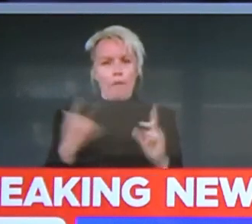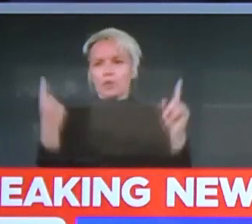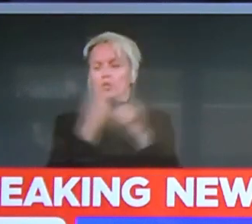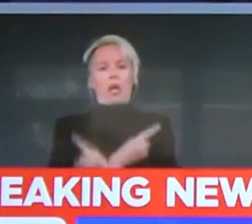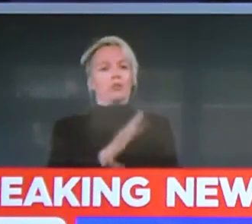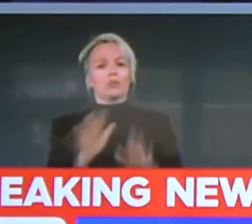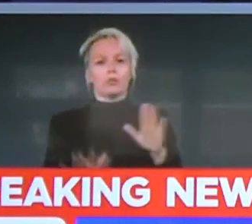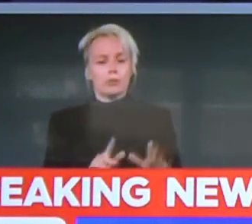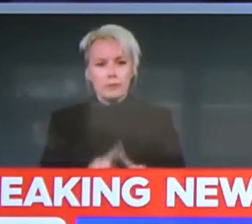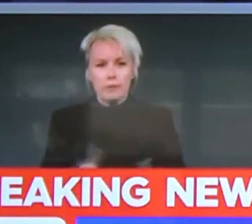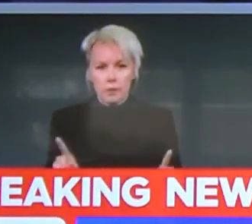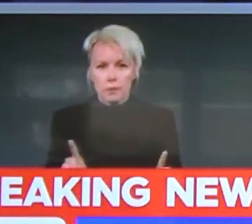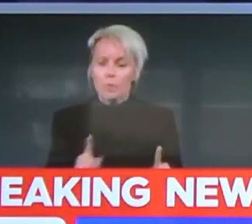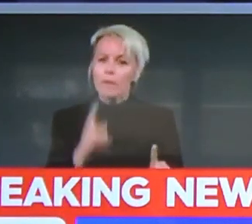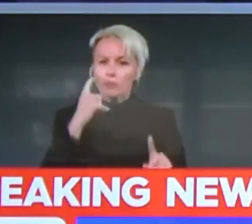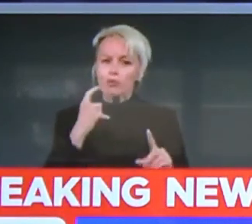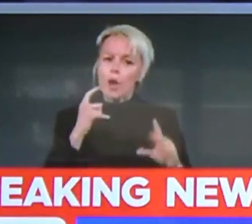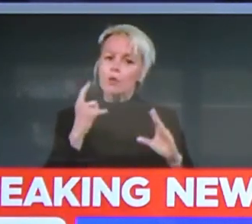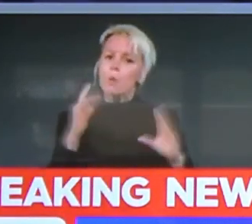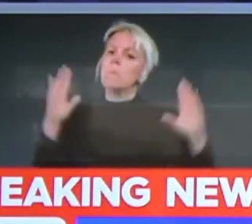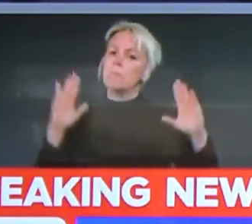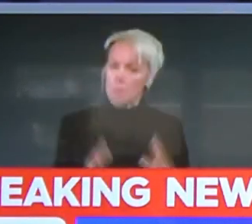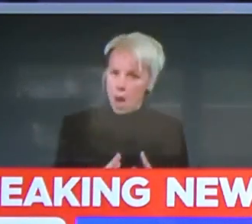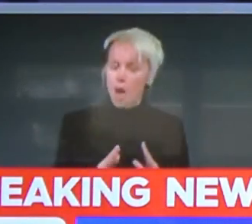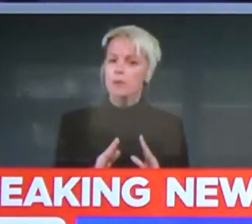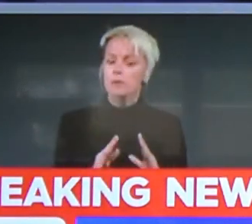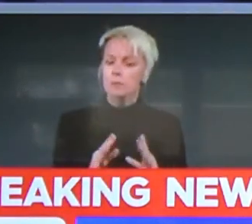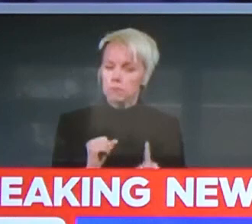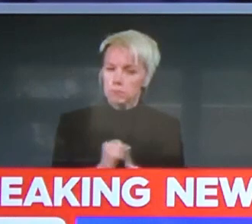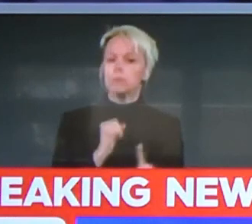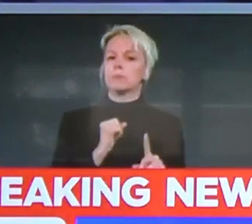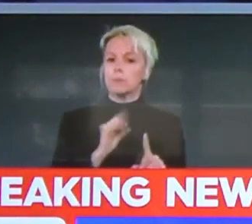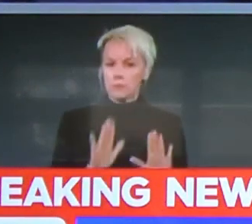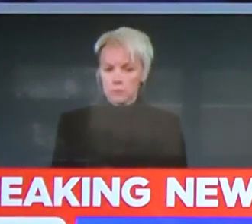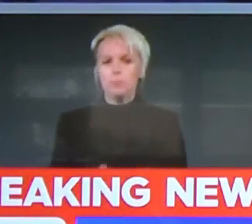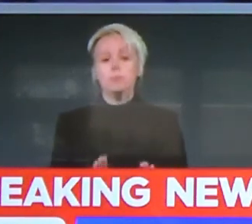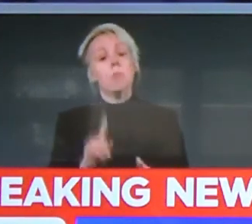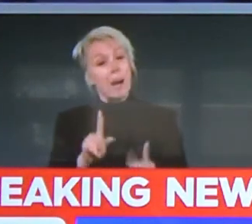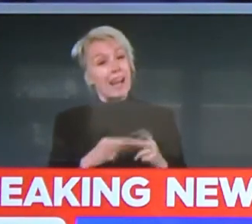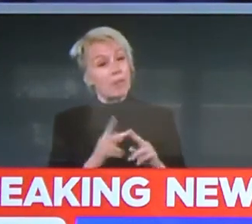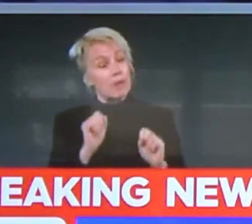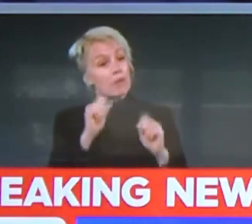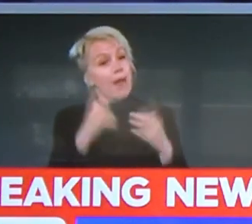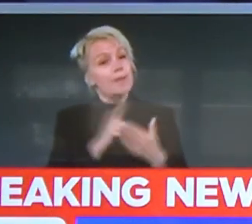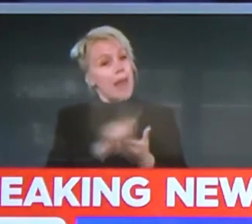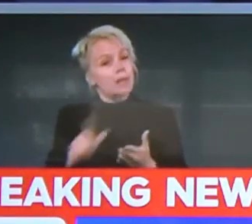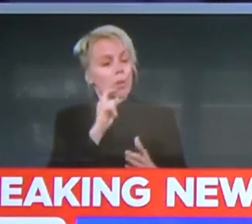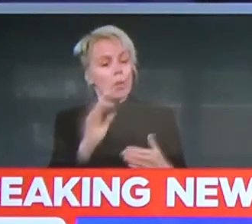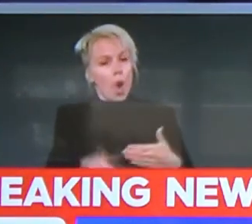should seek to try and avoid that where it is possible, but if it's necessary for health reasons, ultimately, well, those decisions will be taken at the time.